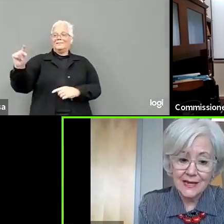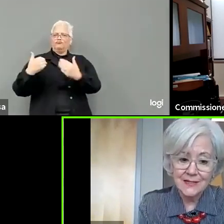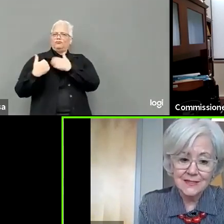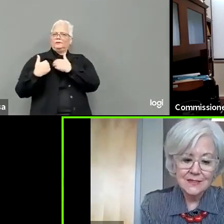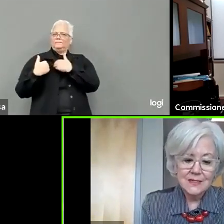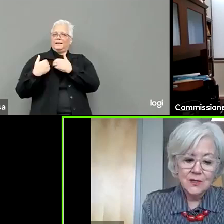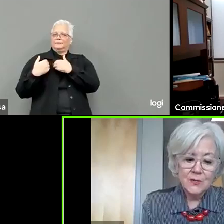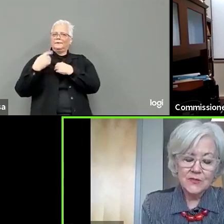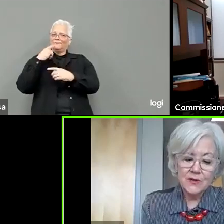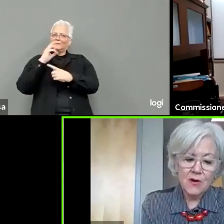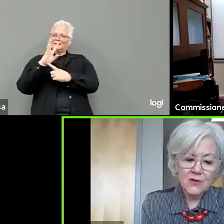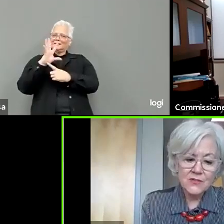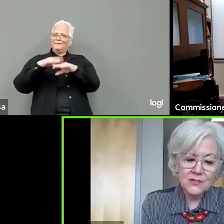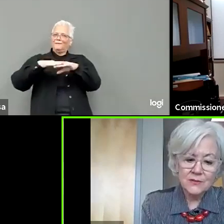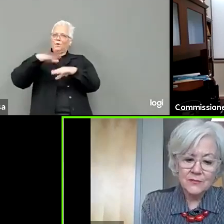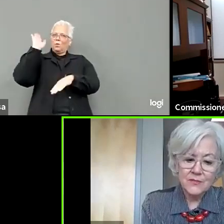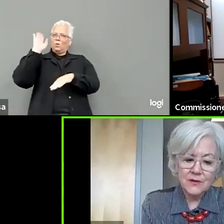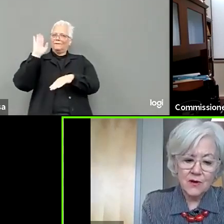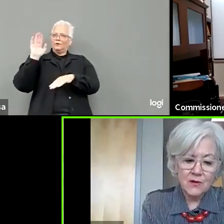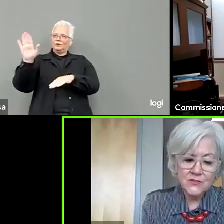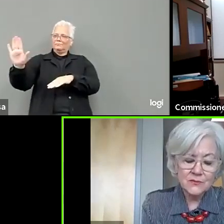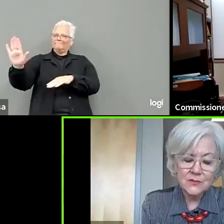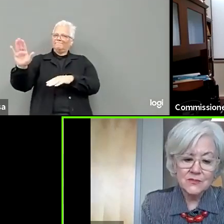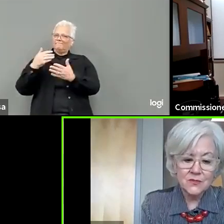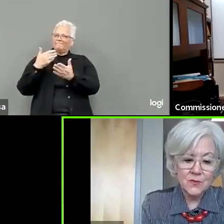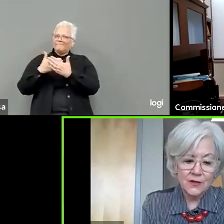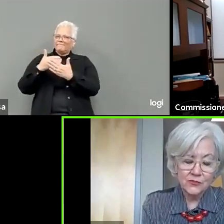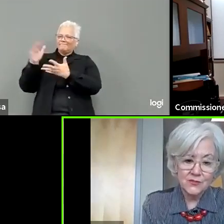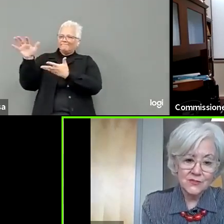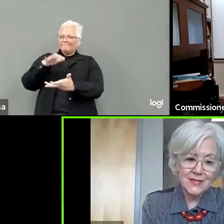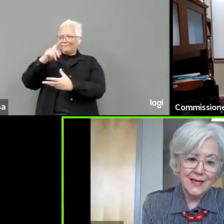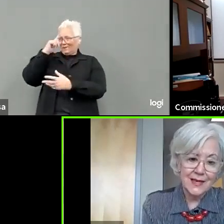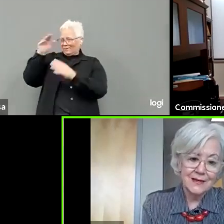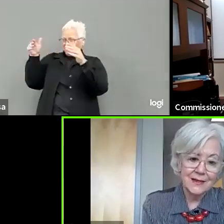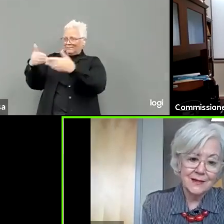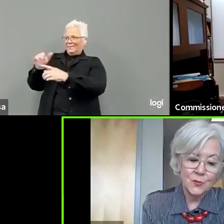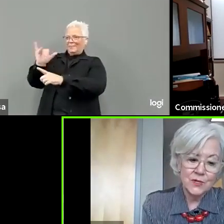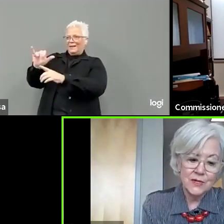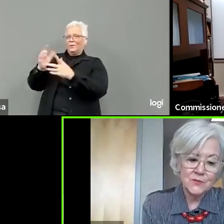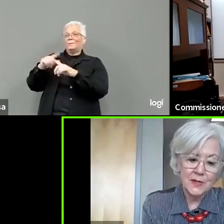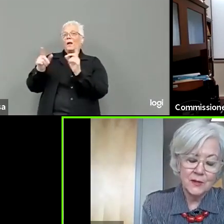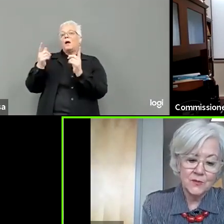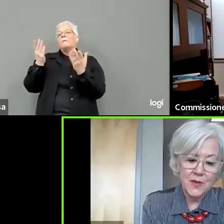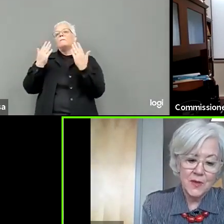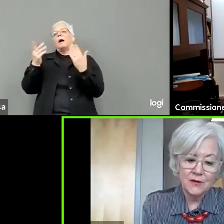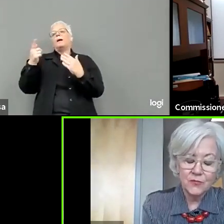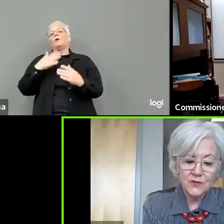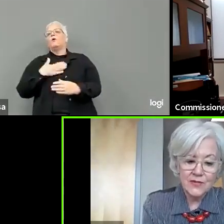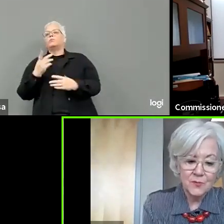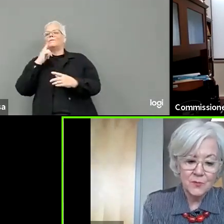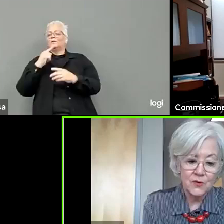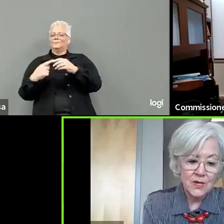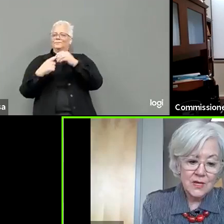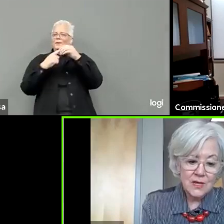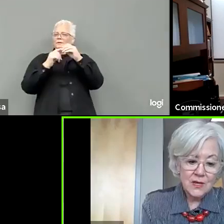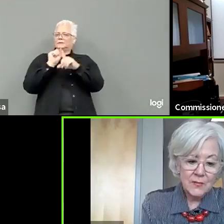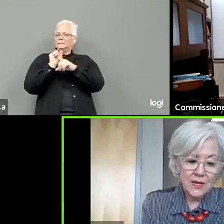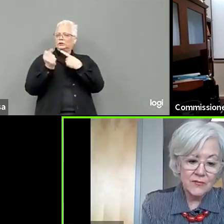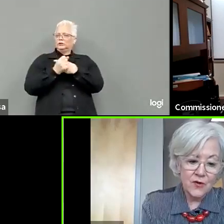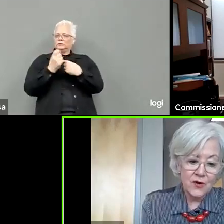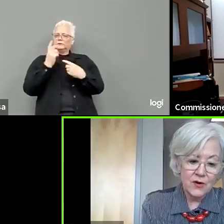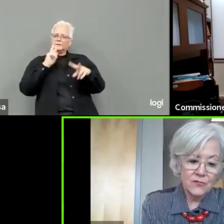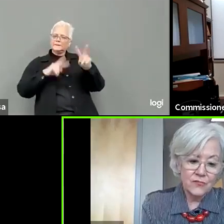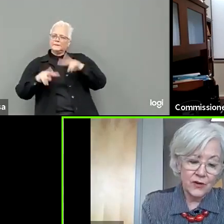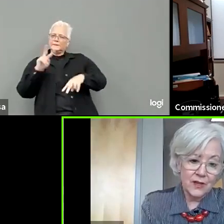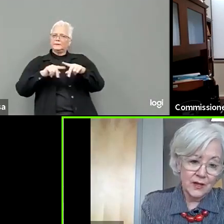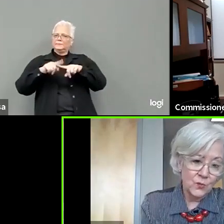that is yes. But there are some considerations that Morton has been able to make. For example, many